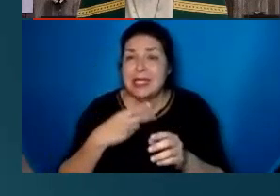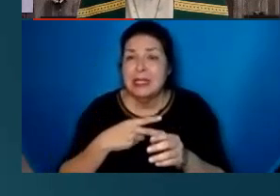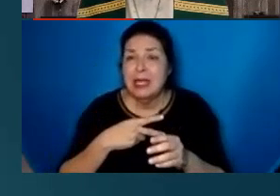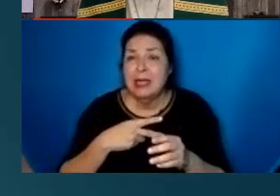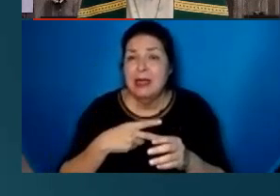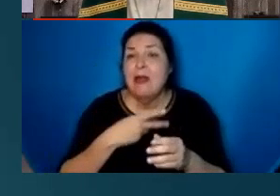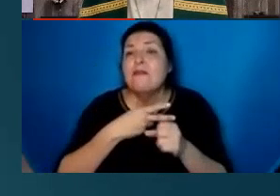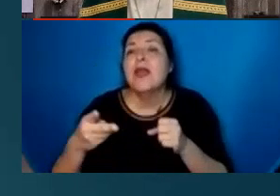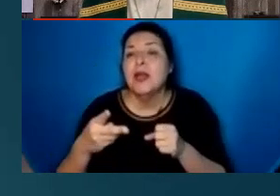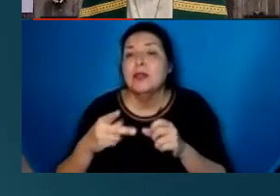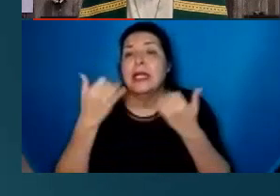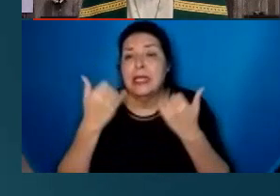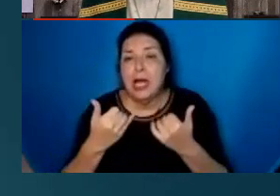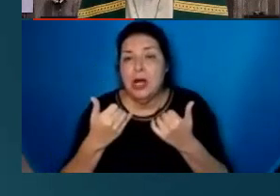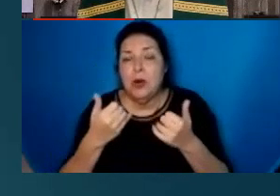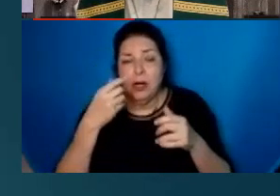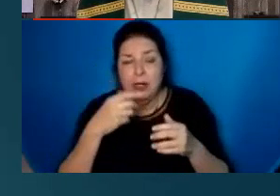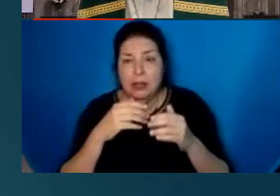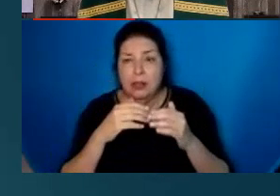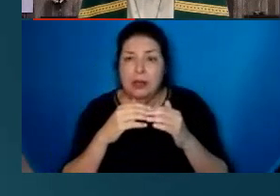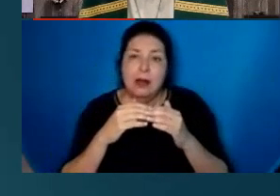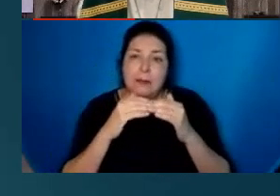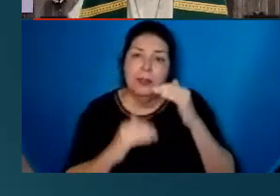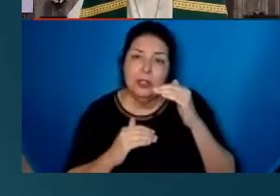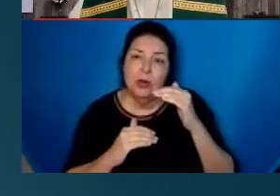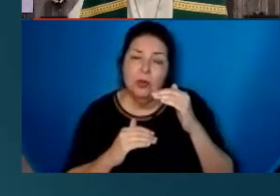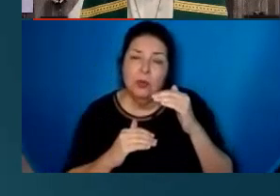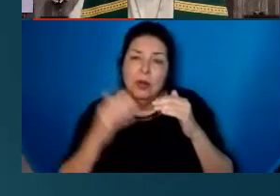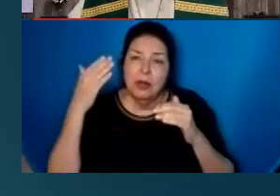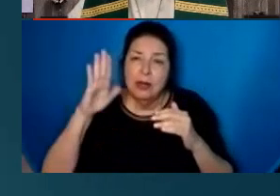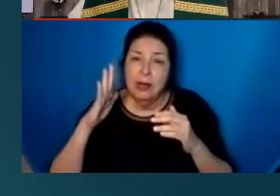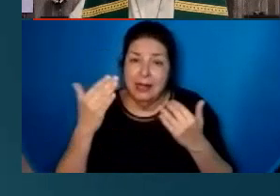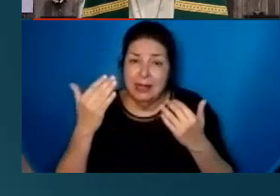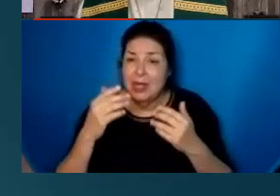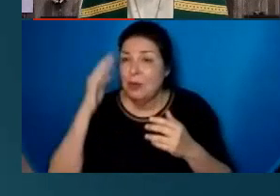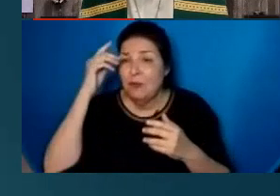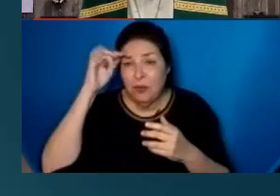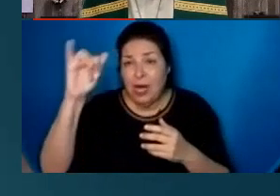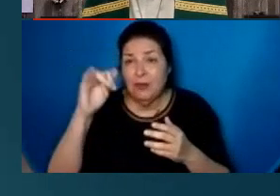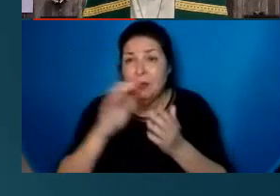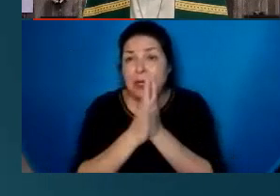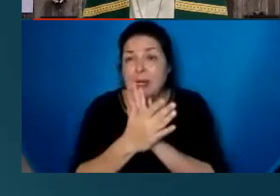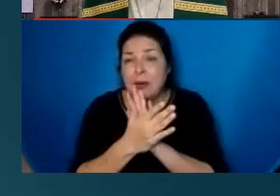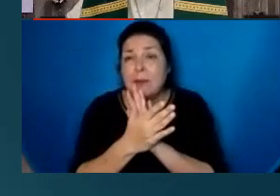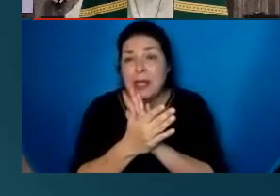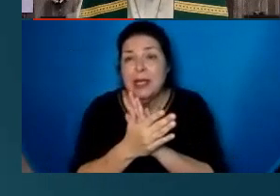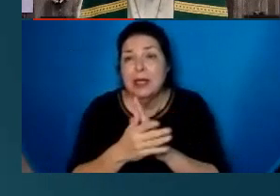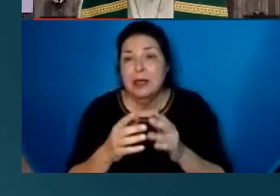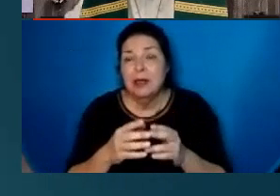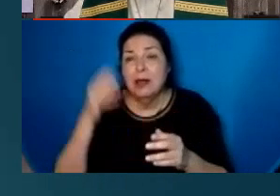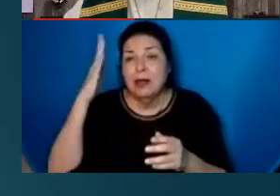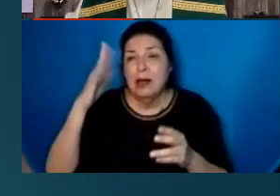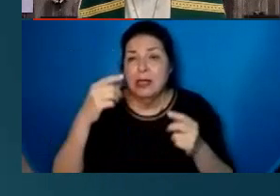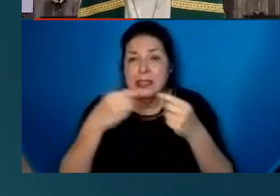will forever be God's enemies, and they are therefore our enemies. Because demons are evil